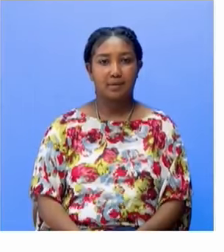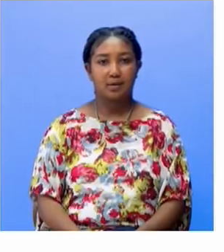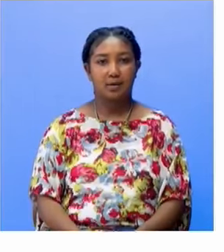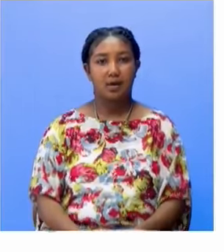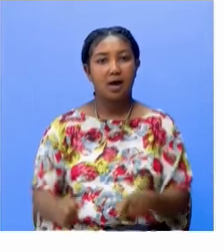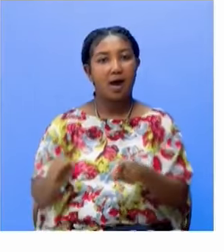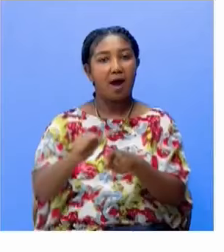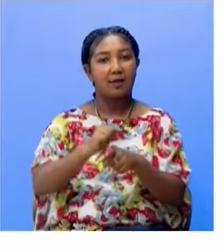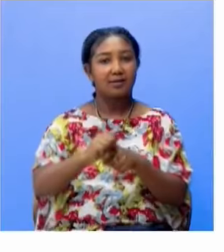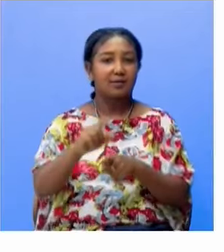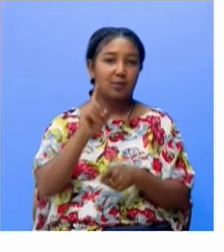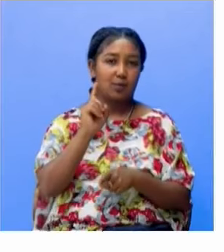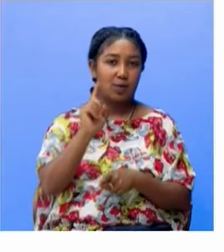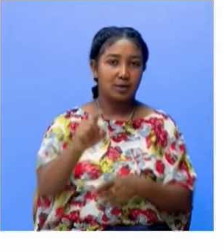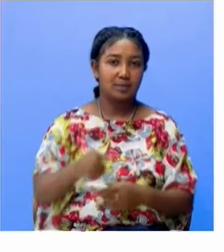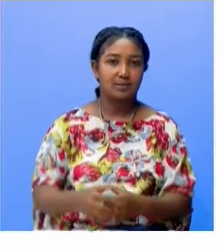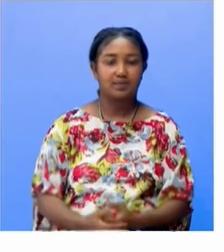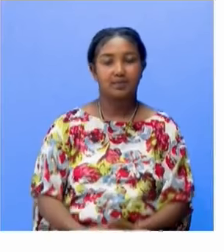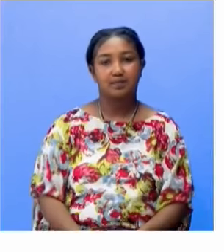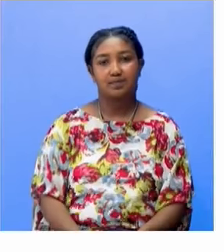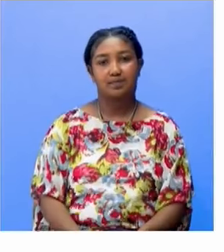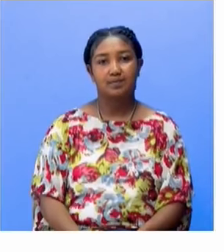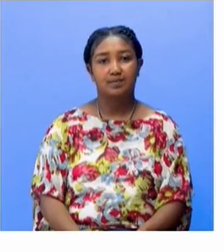Activity 1.